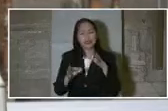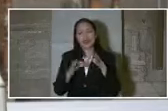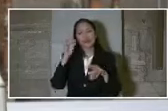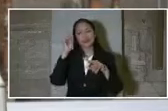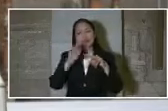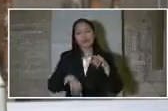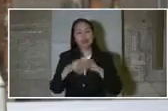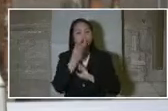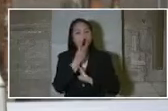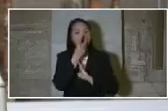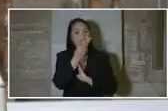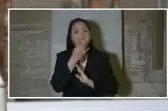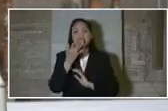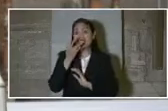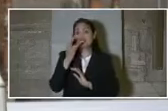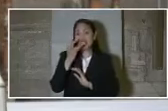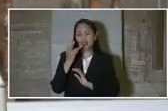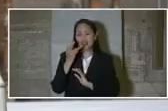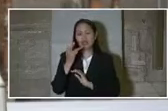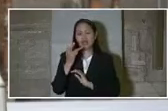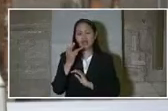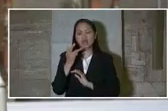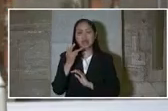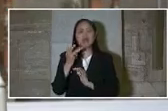and seen, then it is